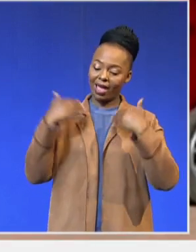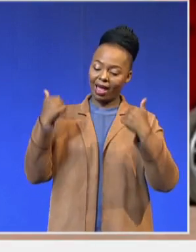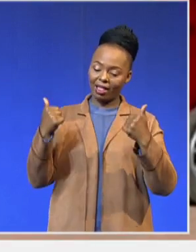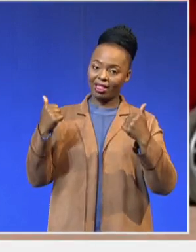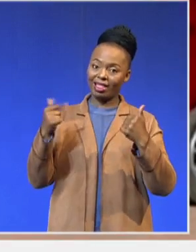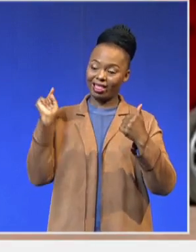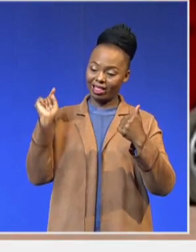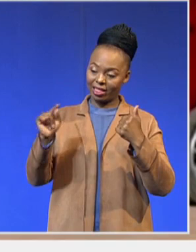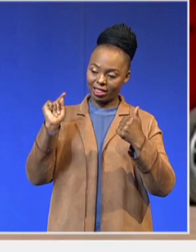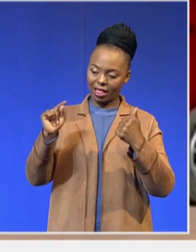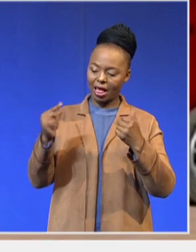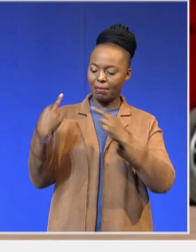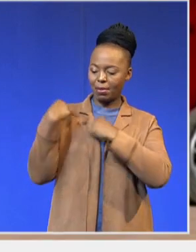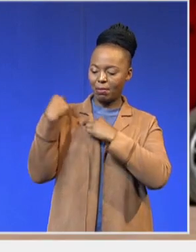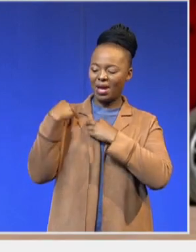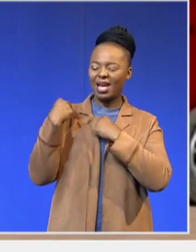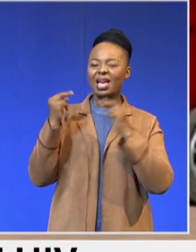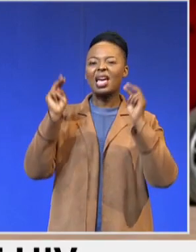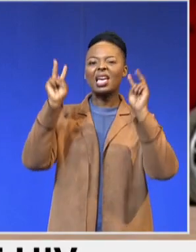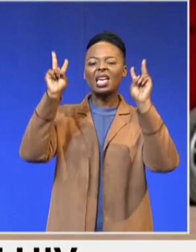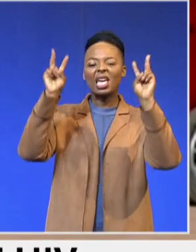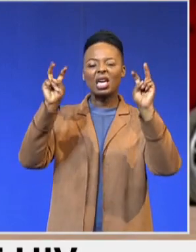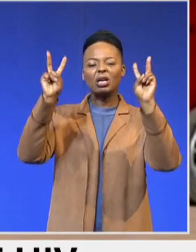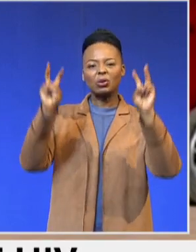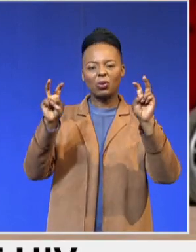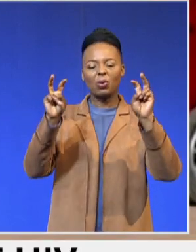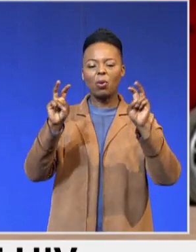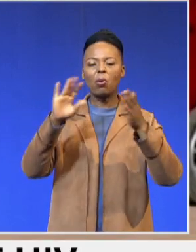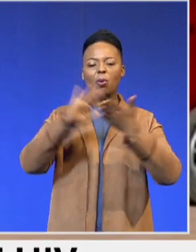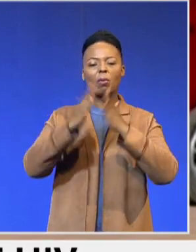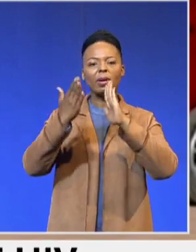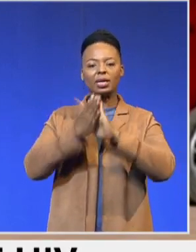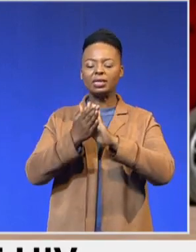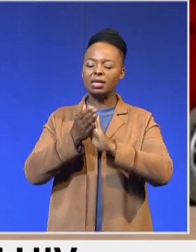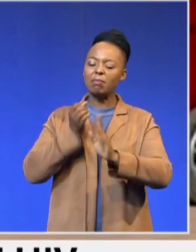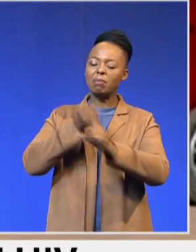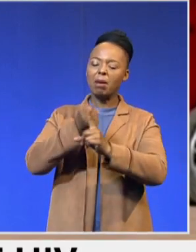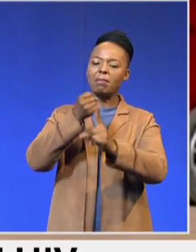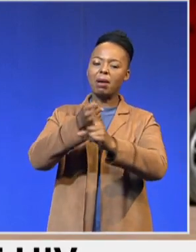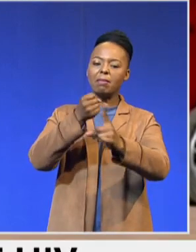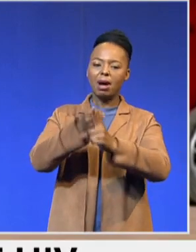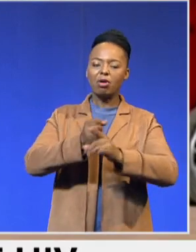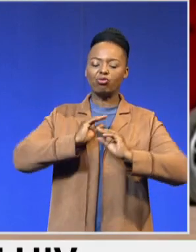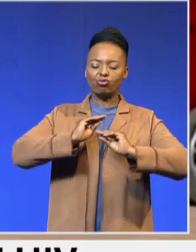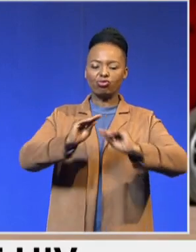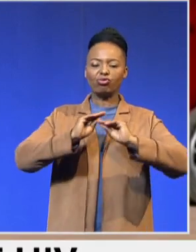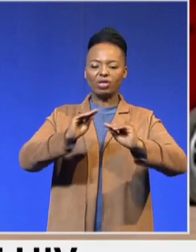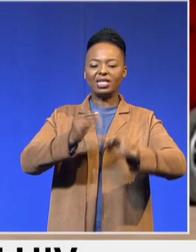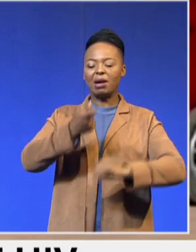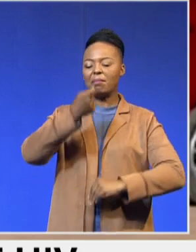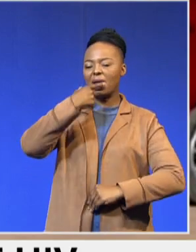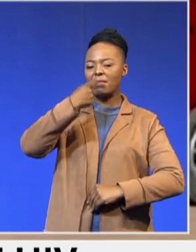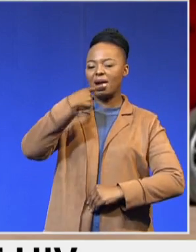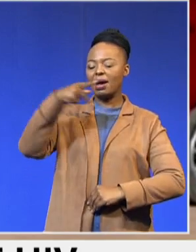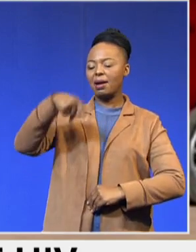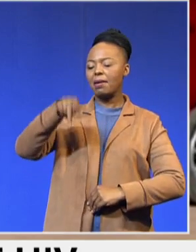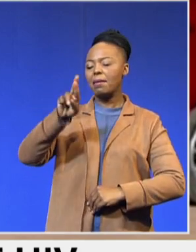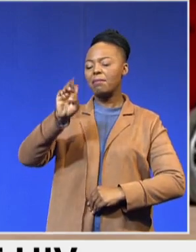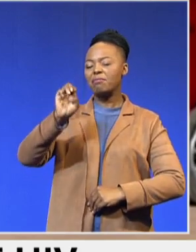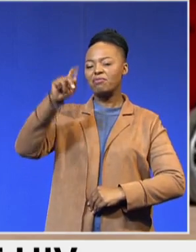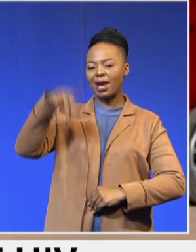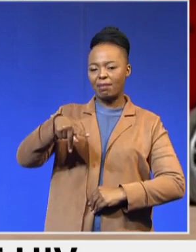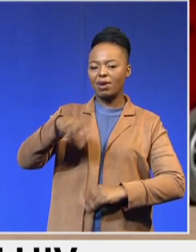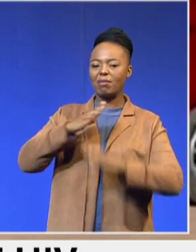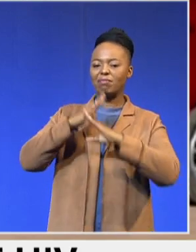to deal with issues of community mobilization and education on PrEP itself,